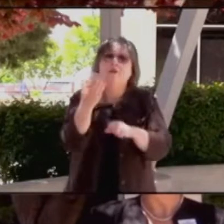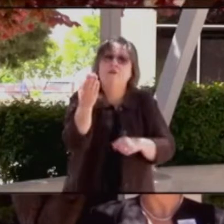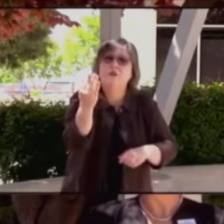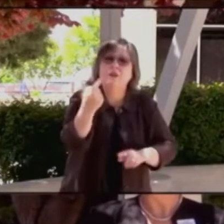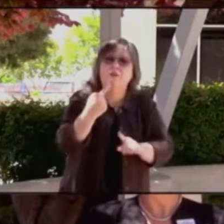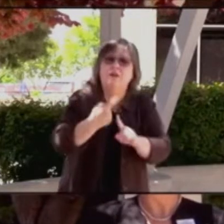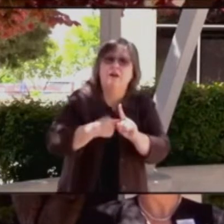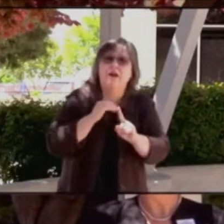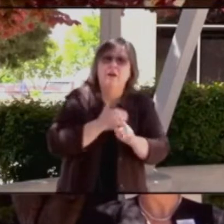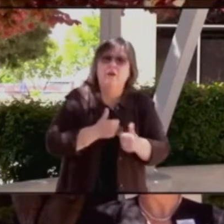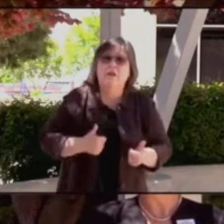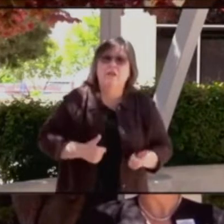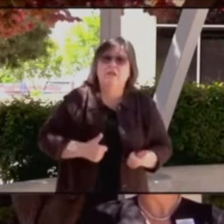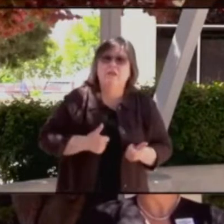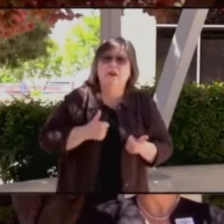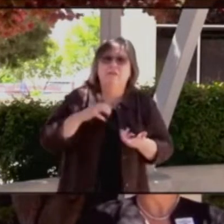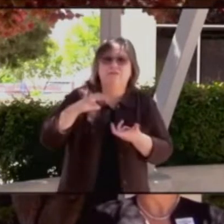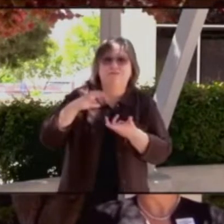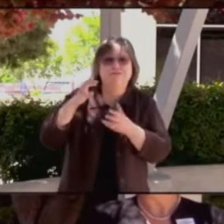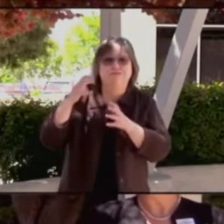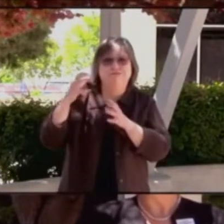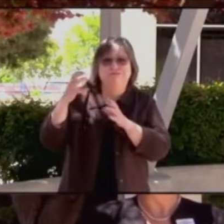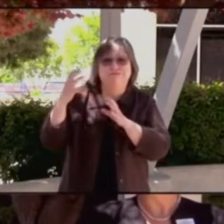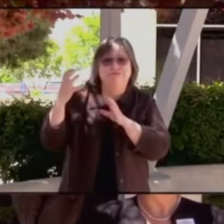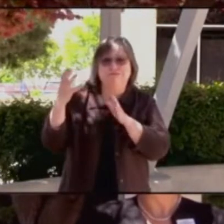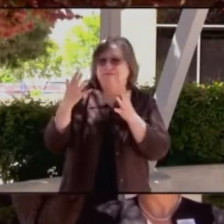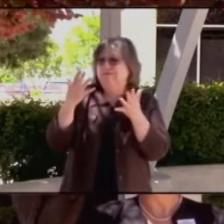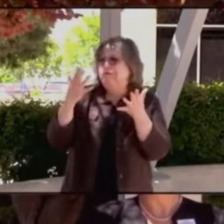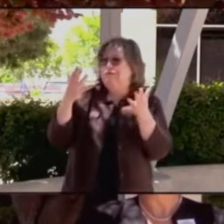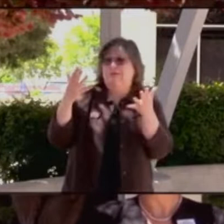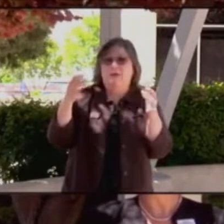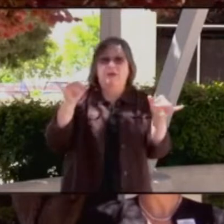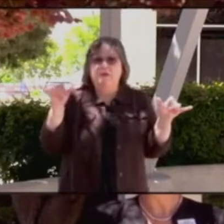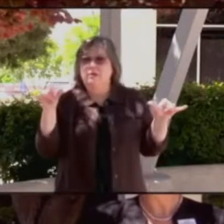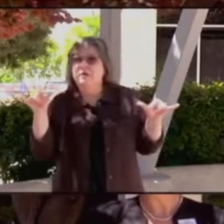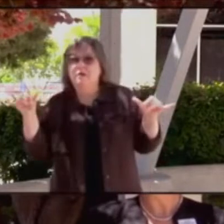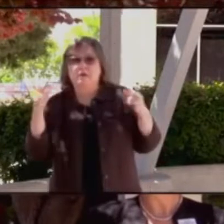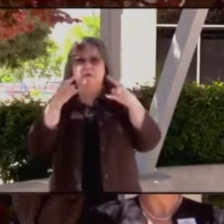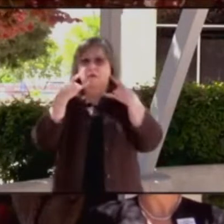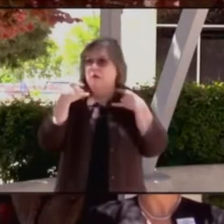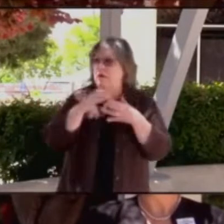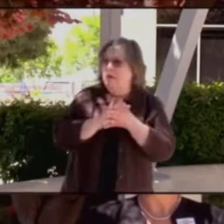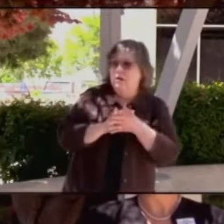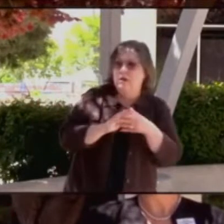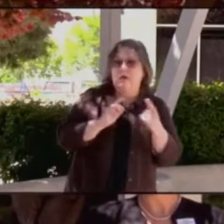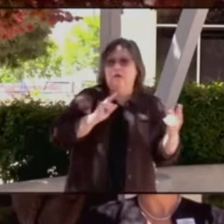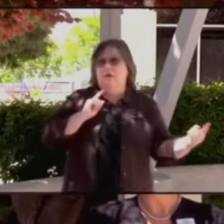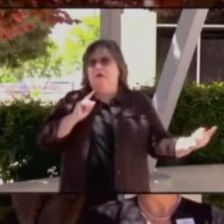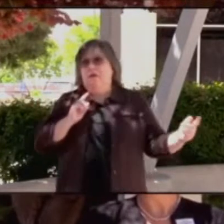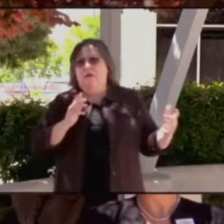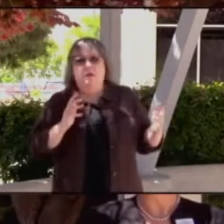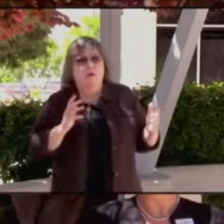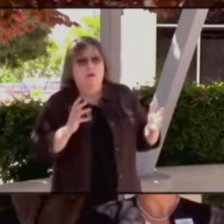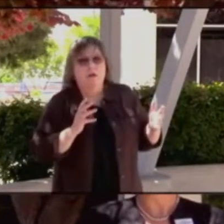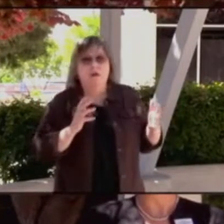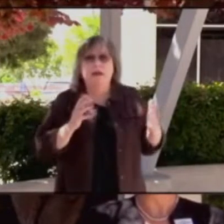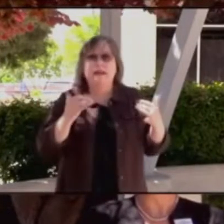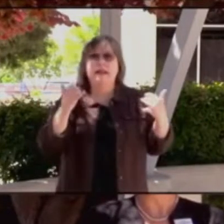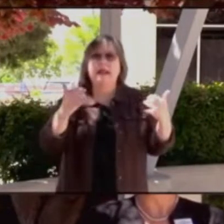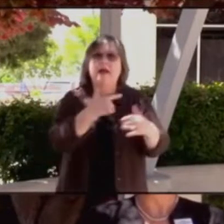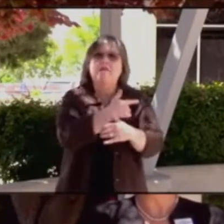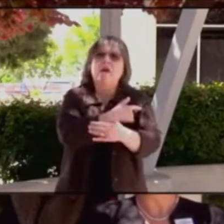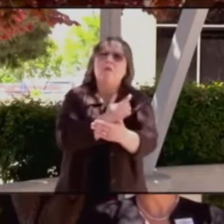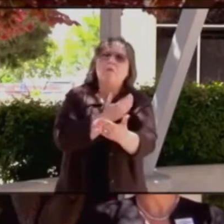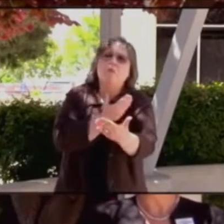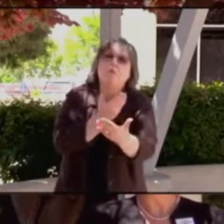been upended in so many ways. Vaccinations have finally been proven to work. And that one really exciting news to say is that